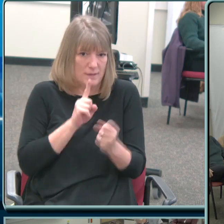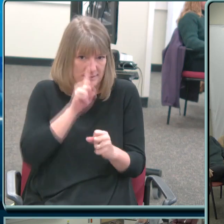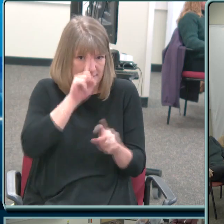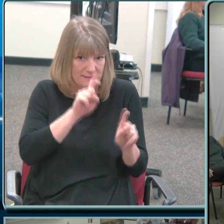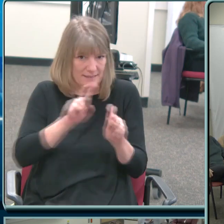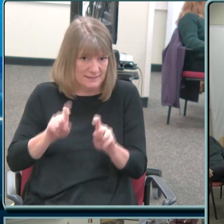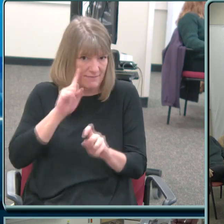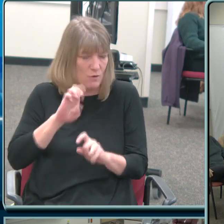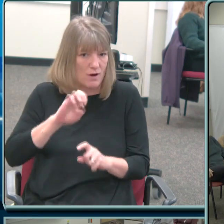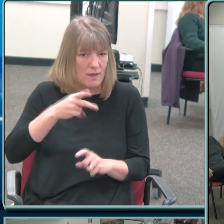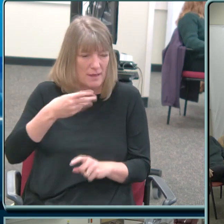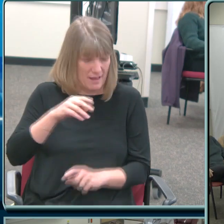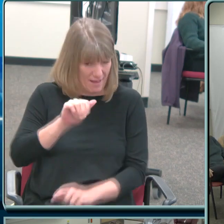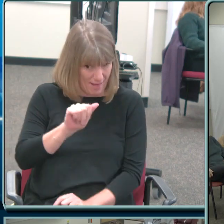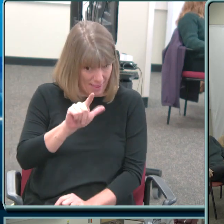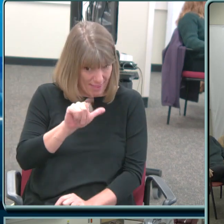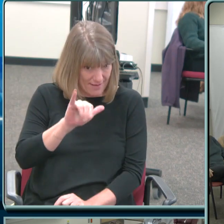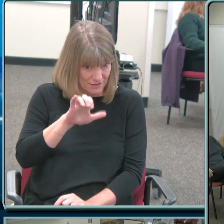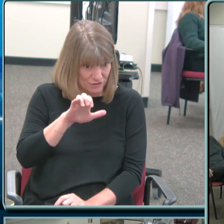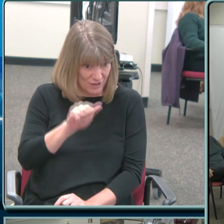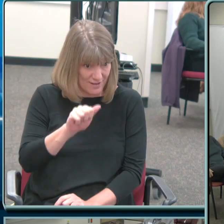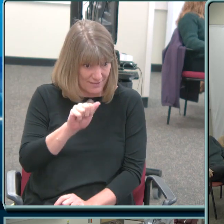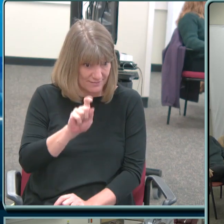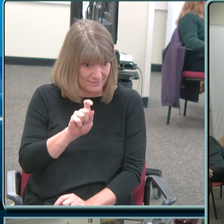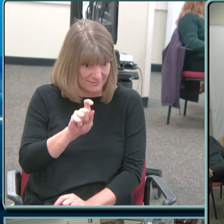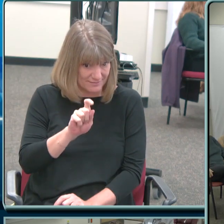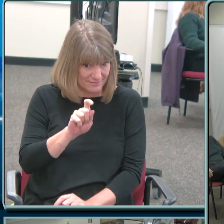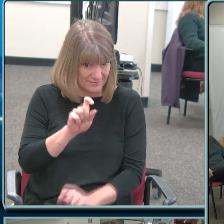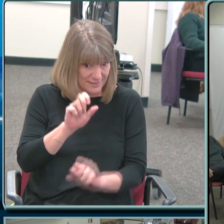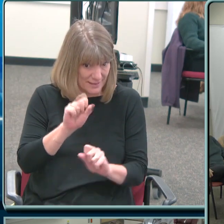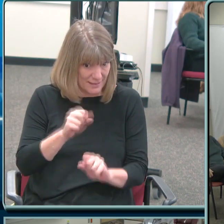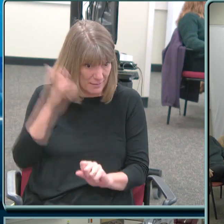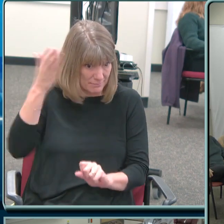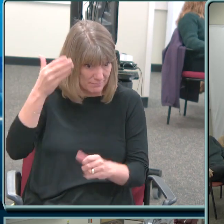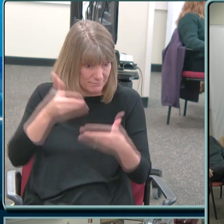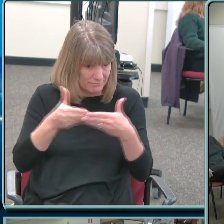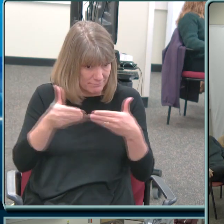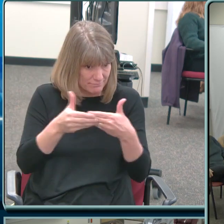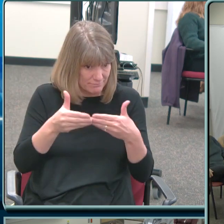County. Alicia, are you able to present those slides?